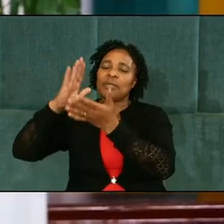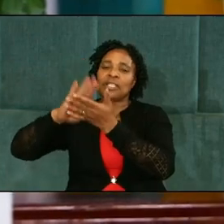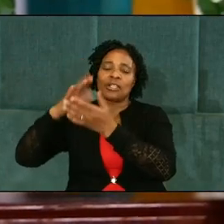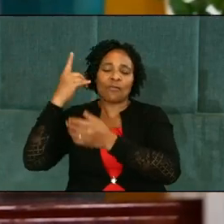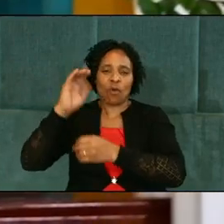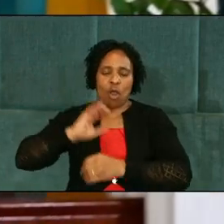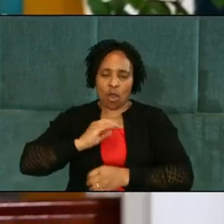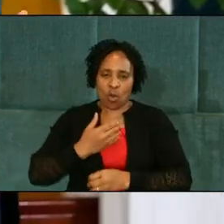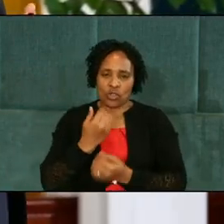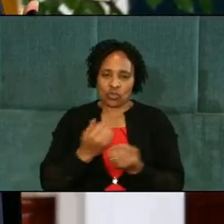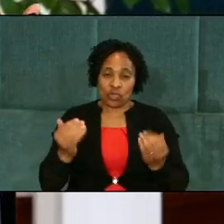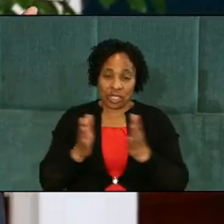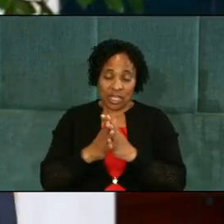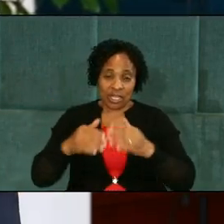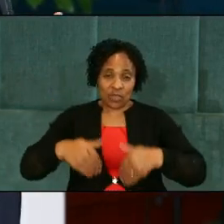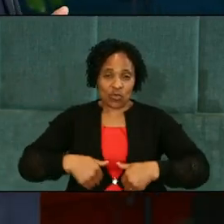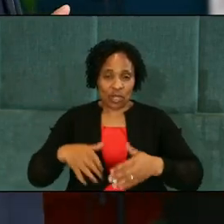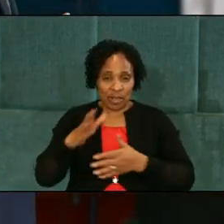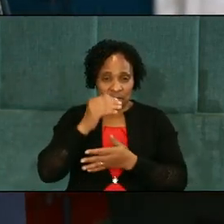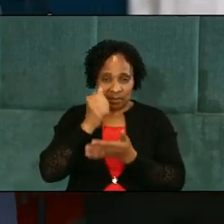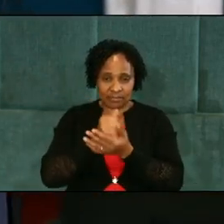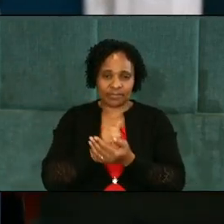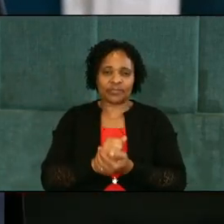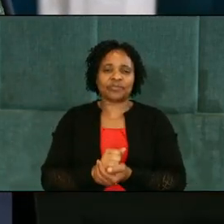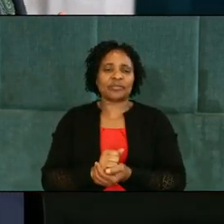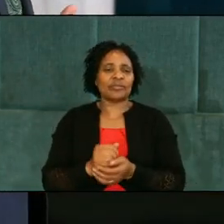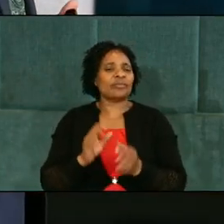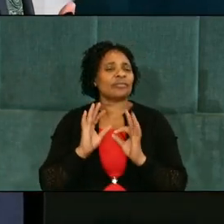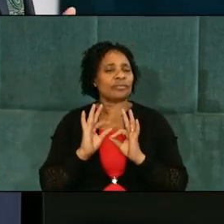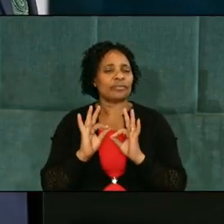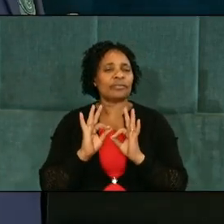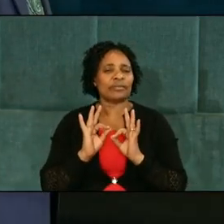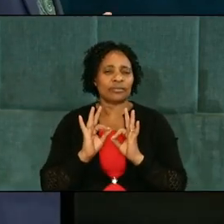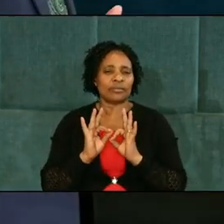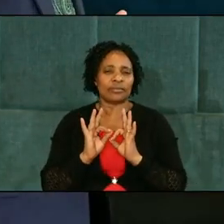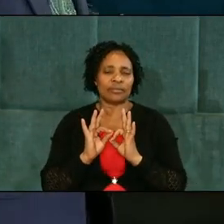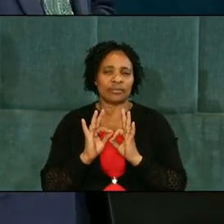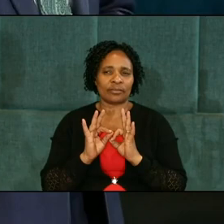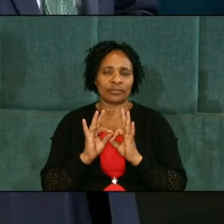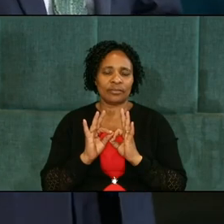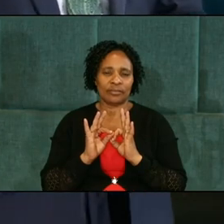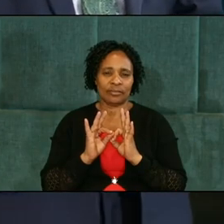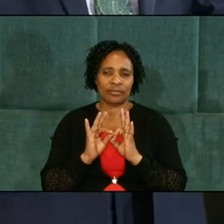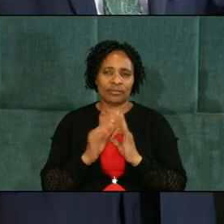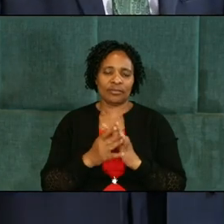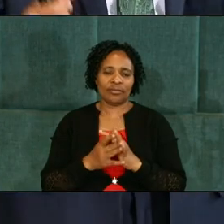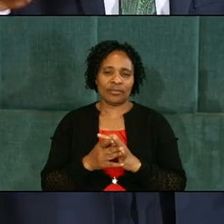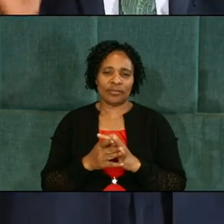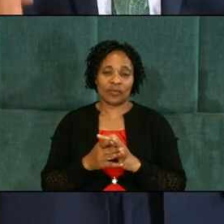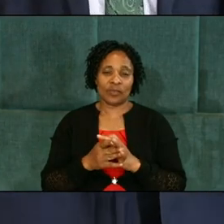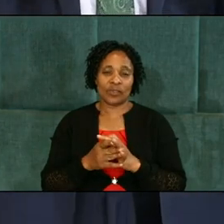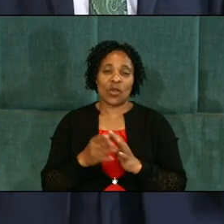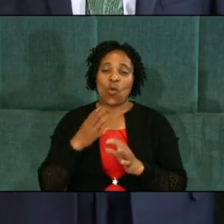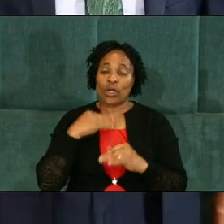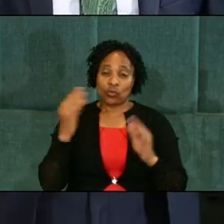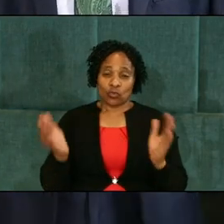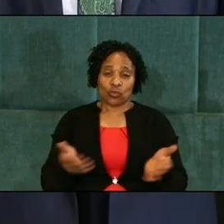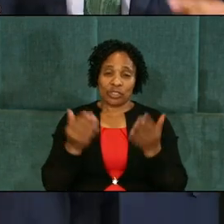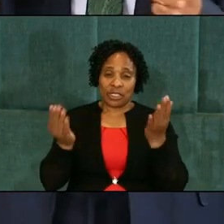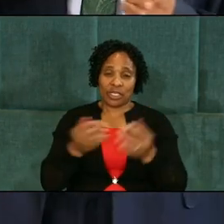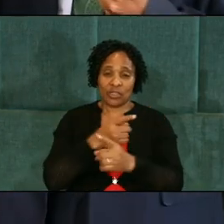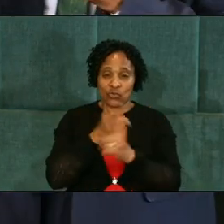children and our youth. Amen. Tremendous, tremendous, tremendous, tremendous. And I just want to encourage